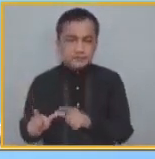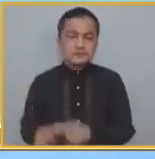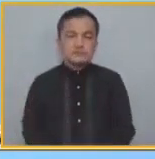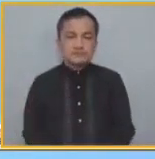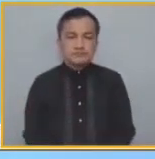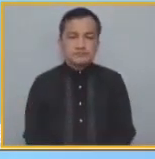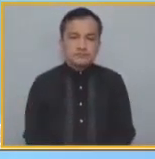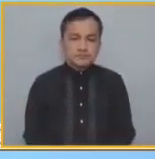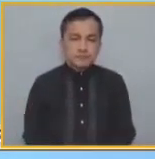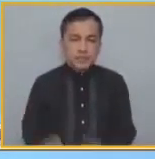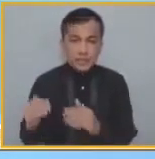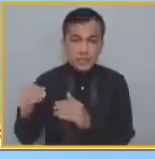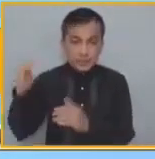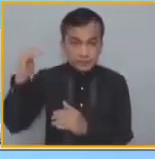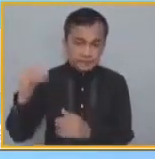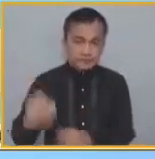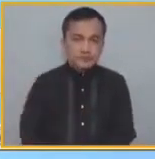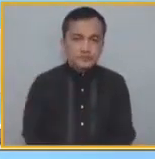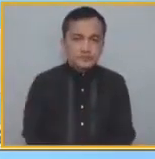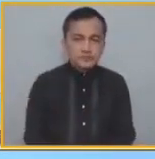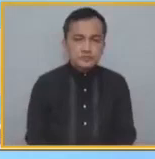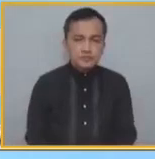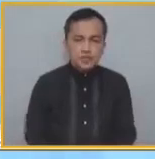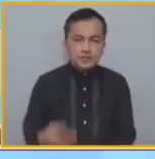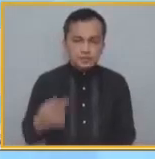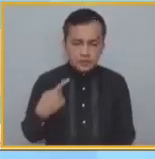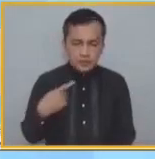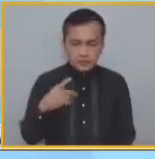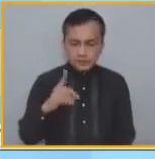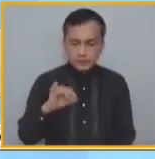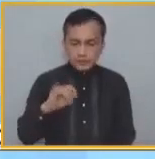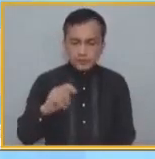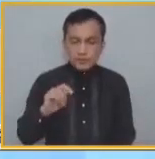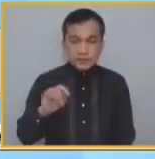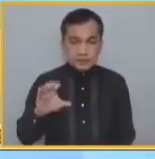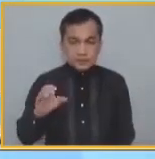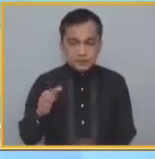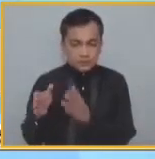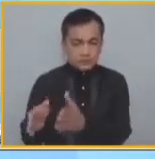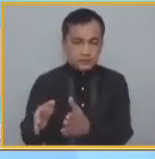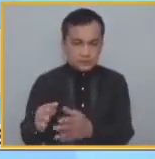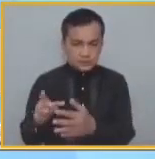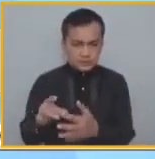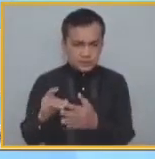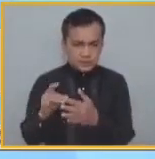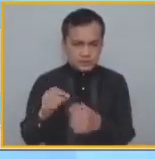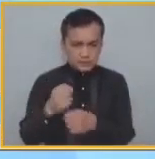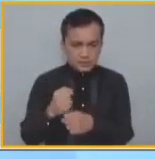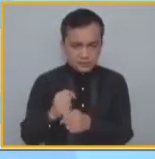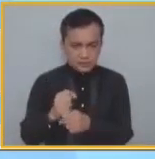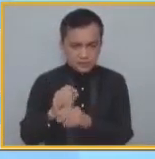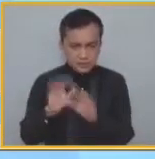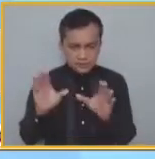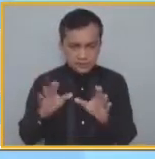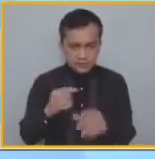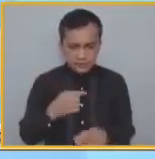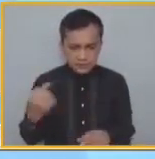up, you know, through the diplomatic channel especially. And we have made it clear to the Chinese about our